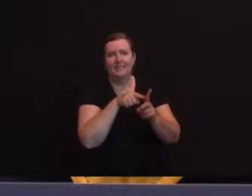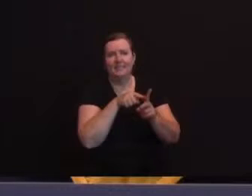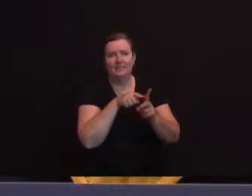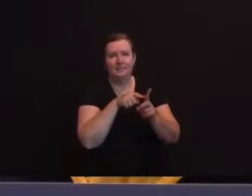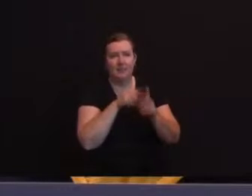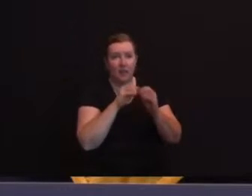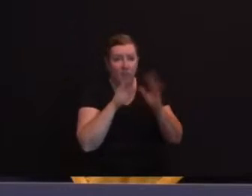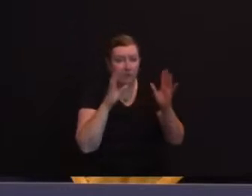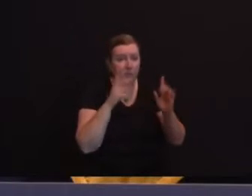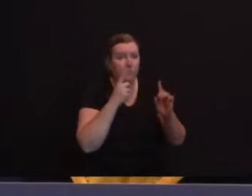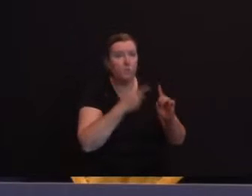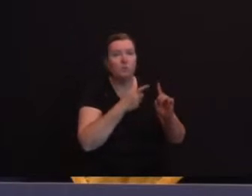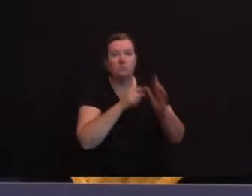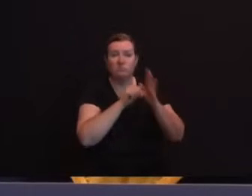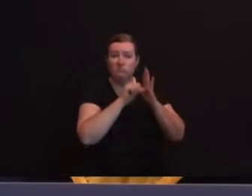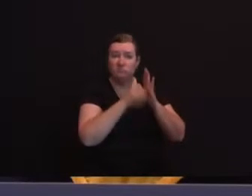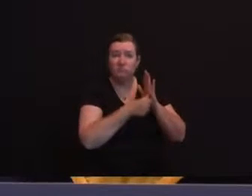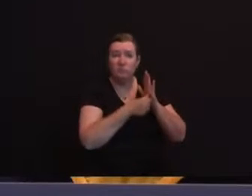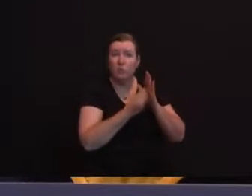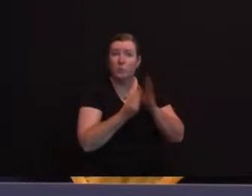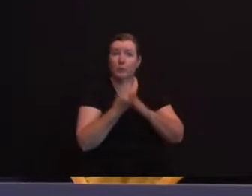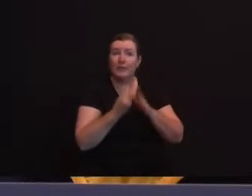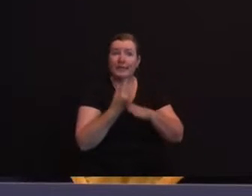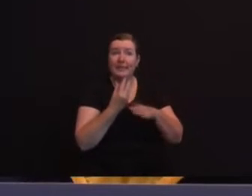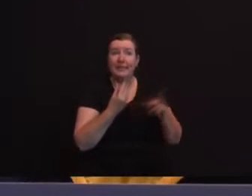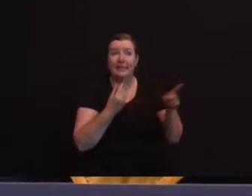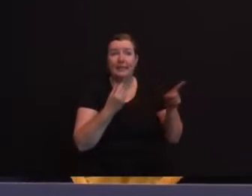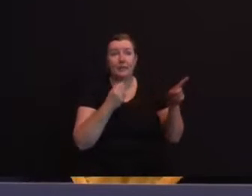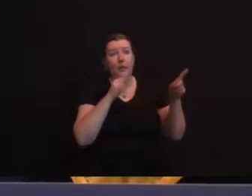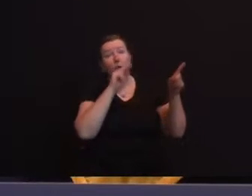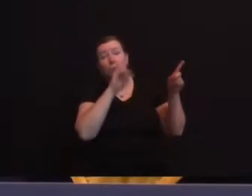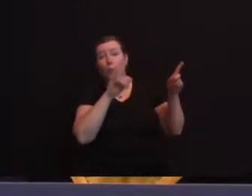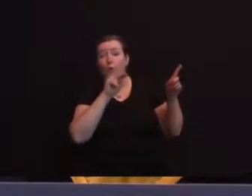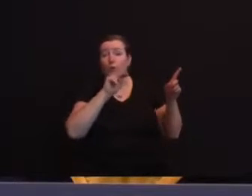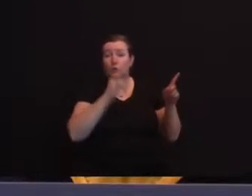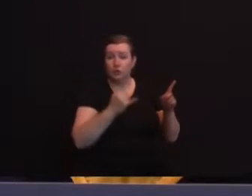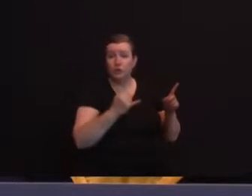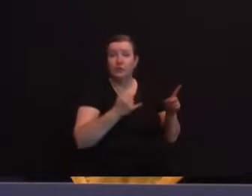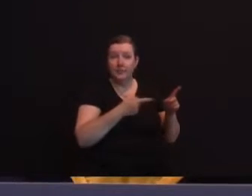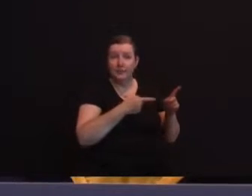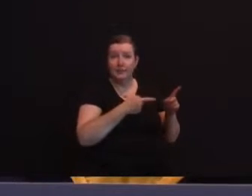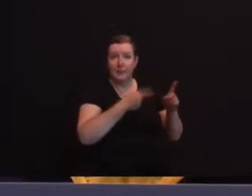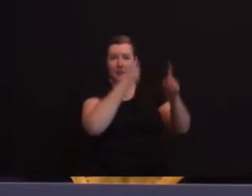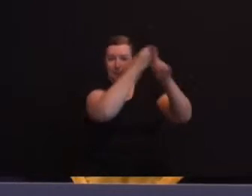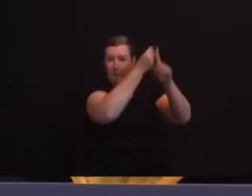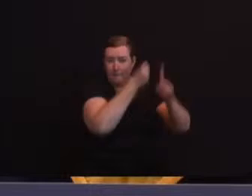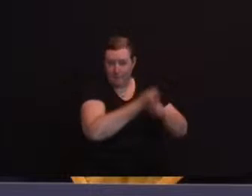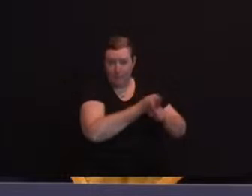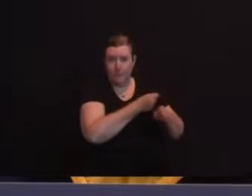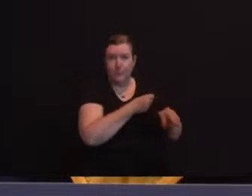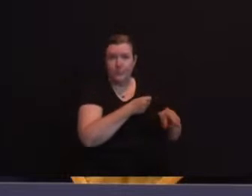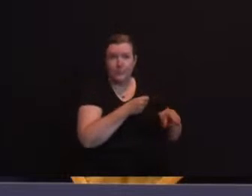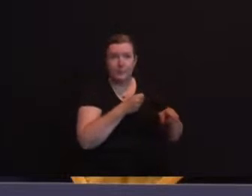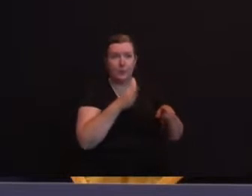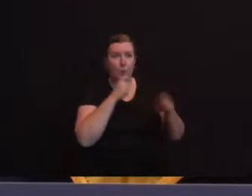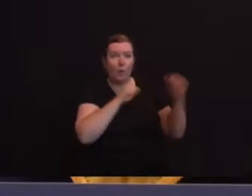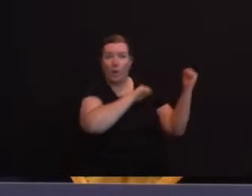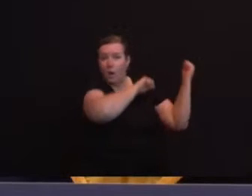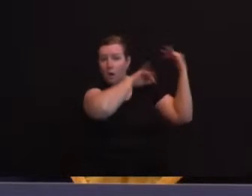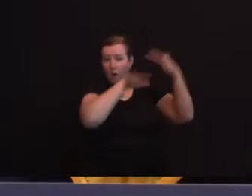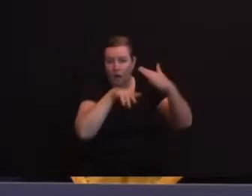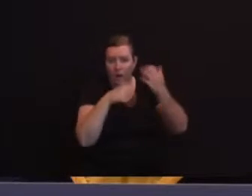reiterating. In the spring, when it was New York, New Jersey getting crushed, you had most of the country at that